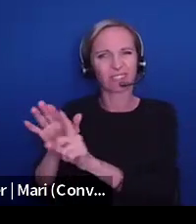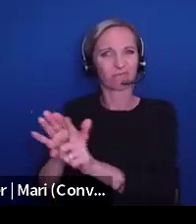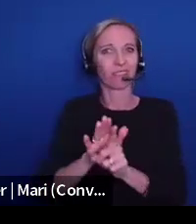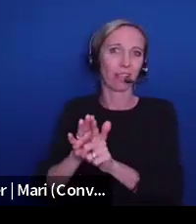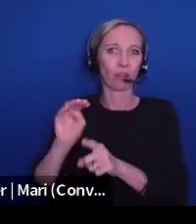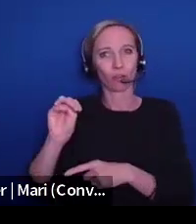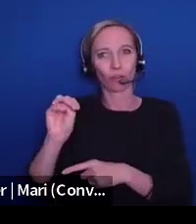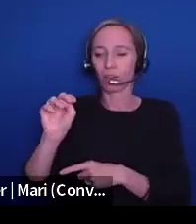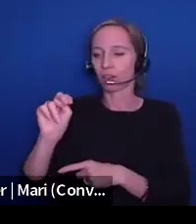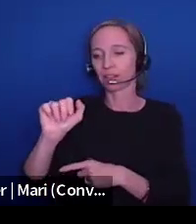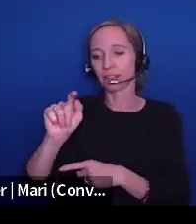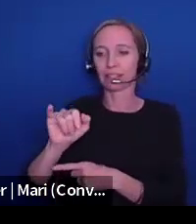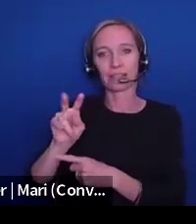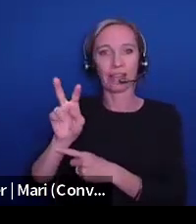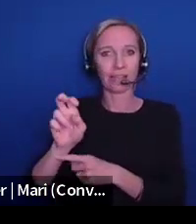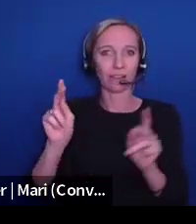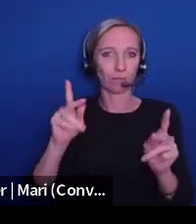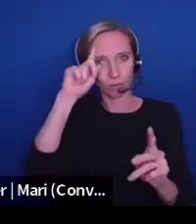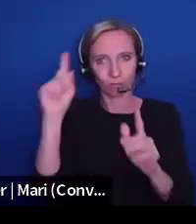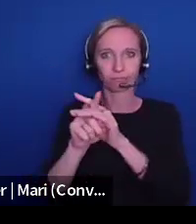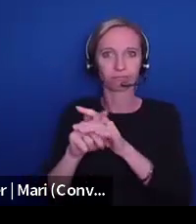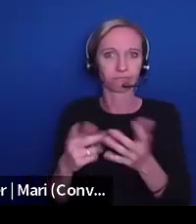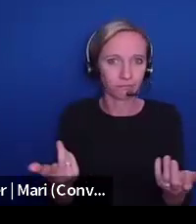So I think we should